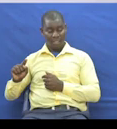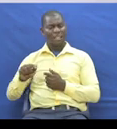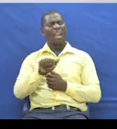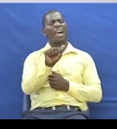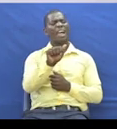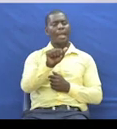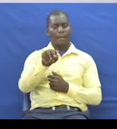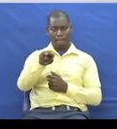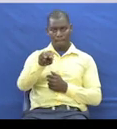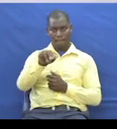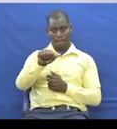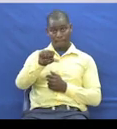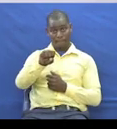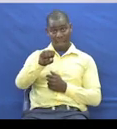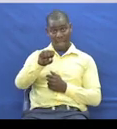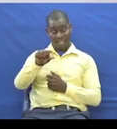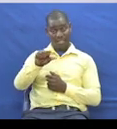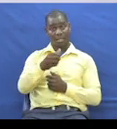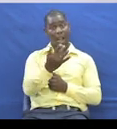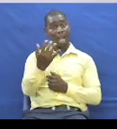A is the mass number,